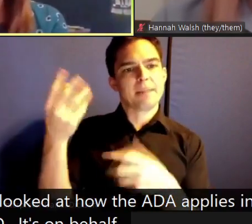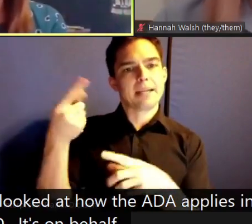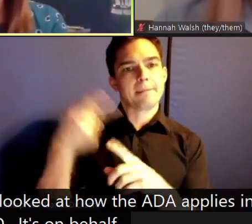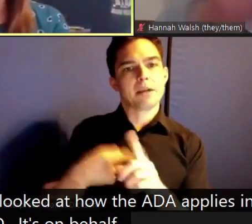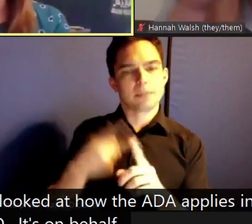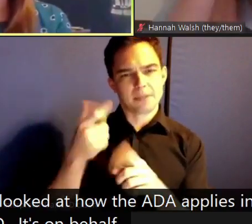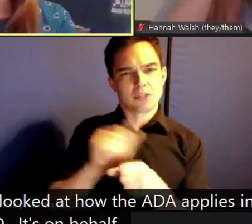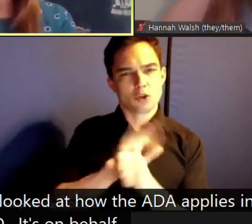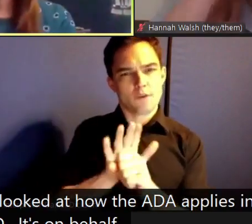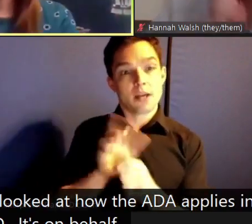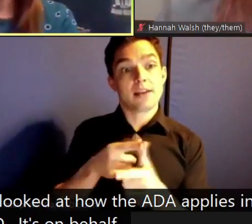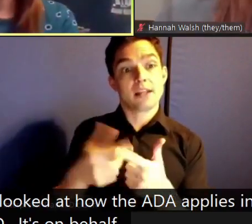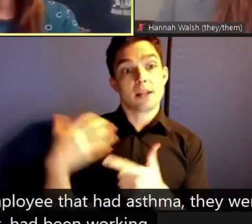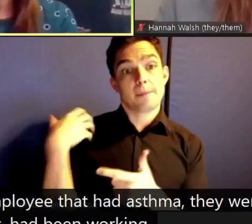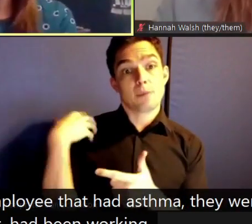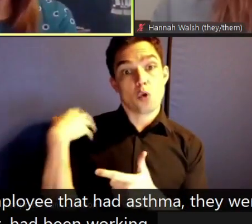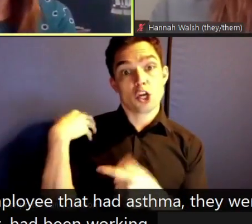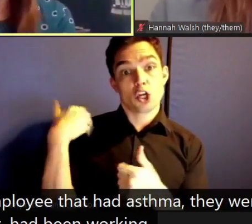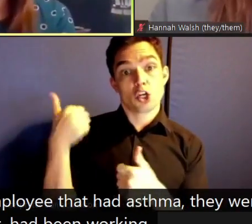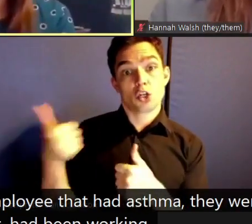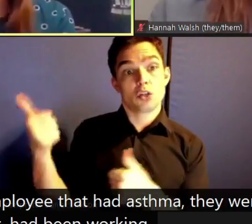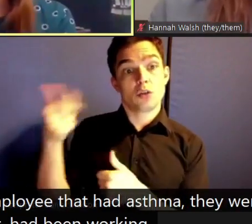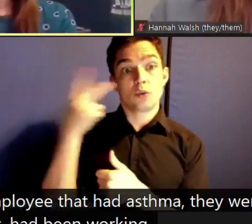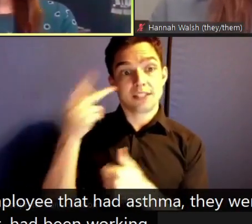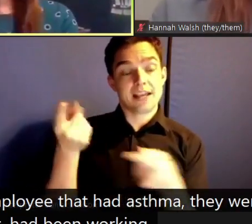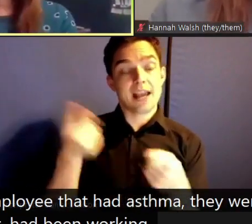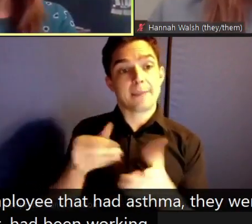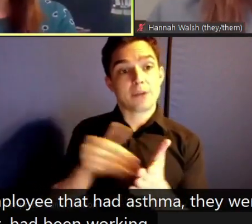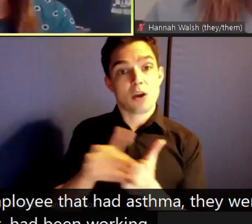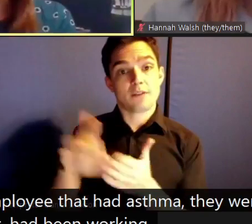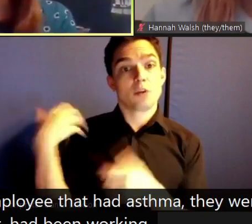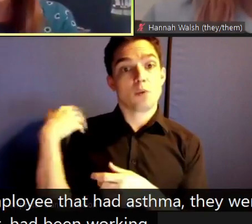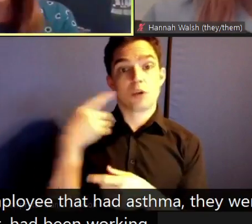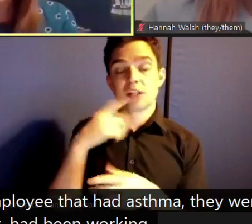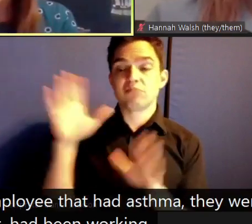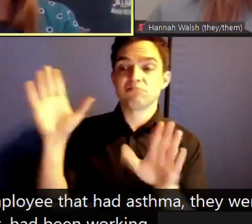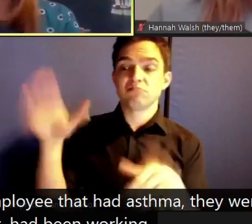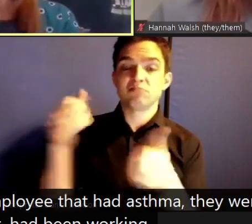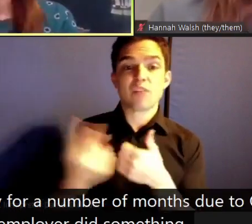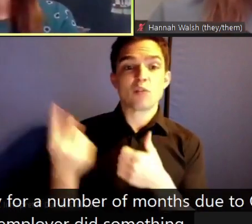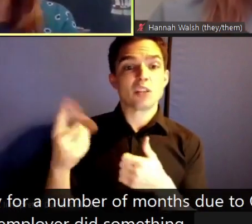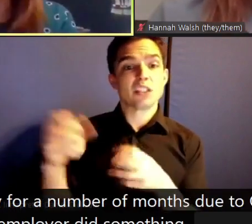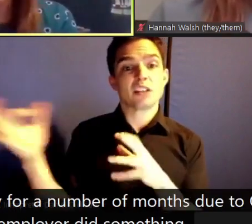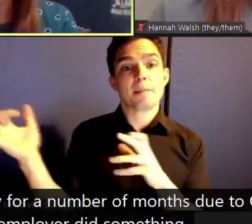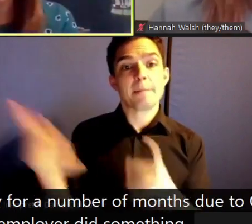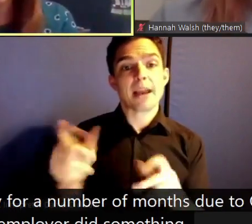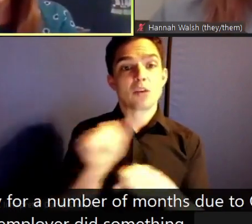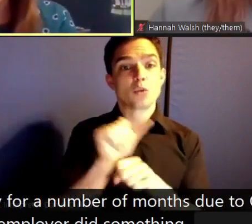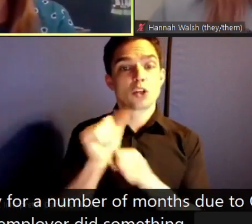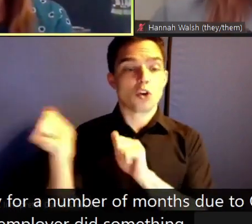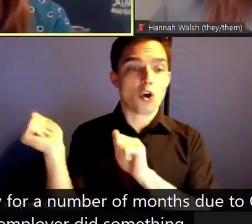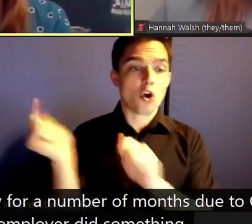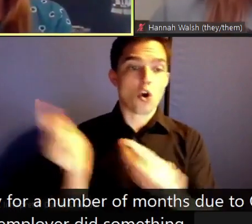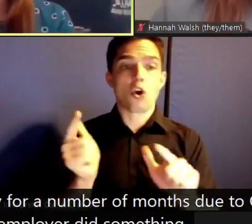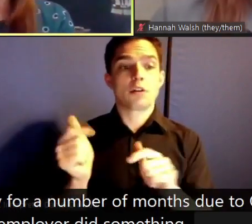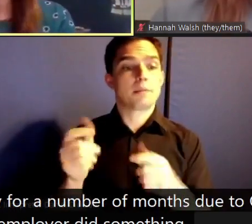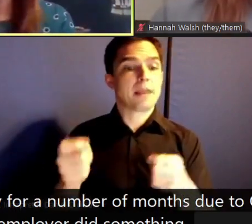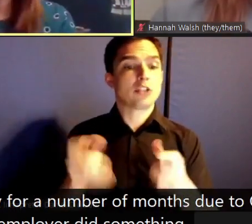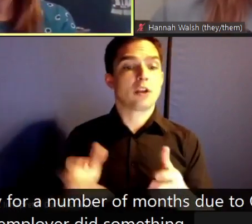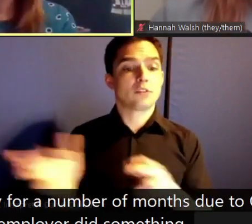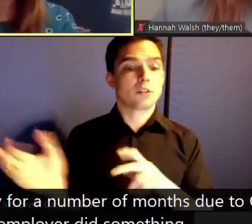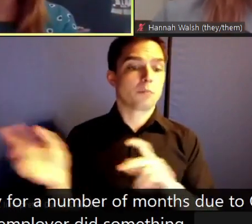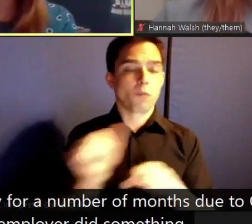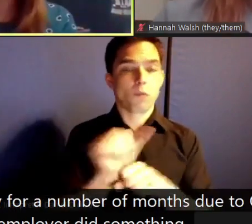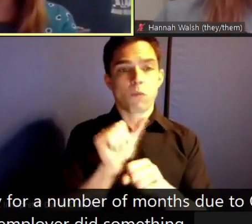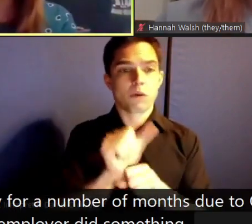the employer did something that we see that happens a lot. The employer just said, hey, everyone needs to come back to work. All managers need to come back to work. And they didn't